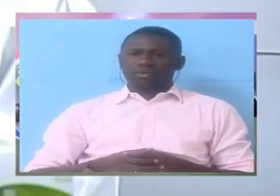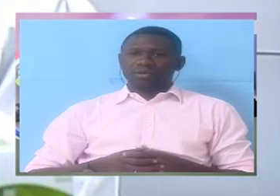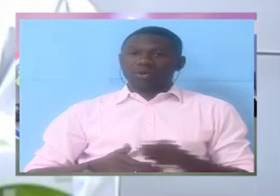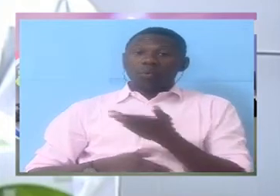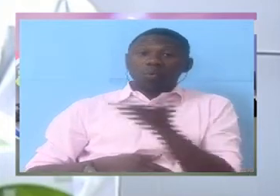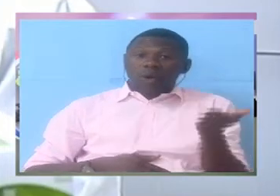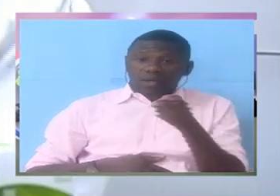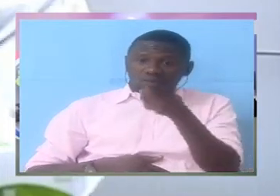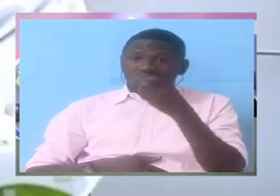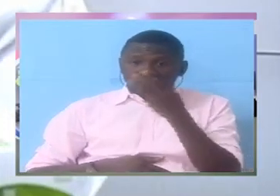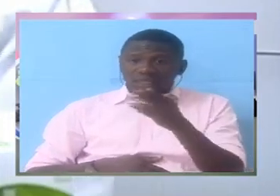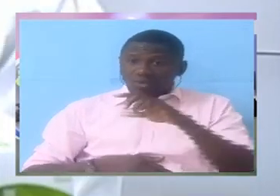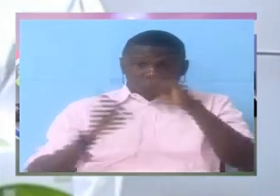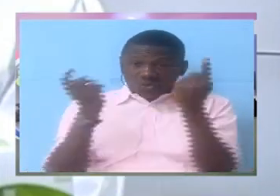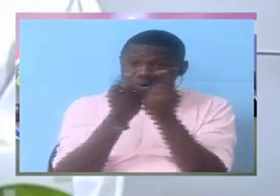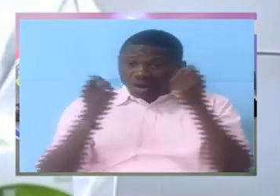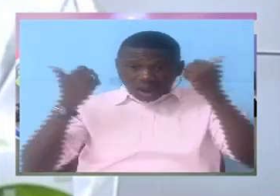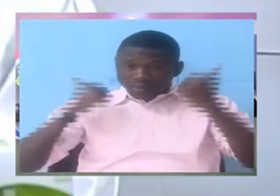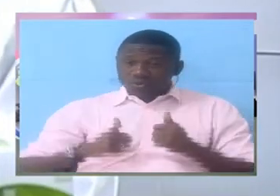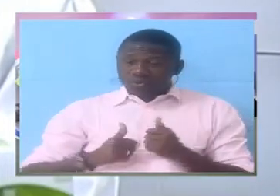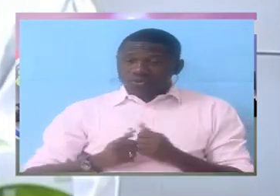kuta keno la jawara.